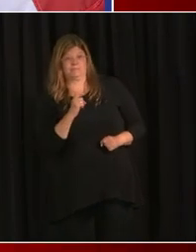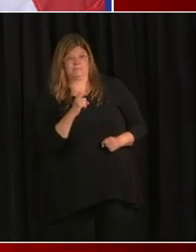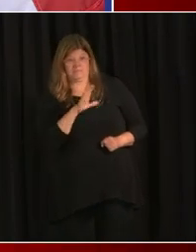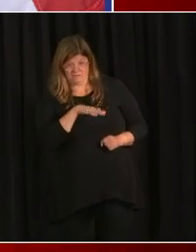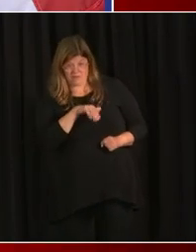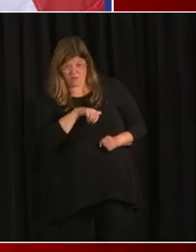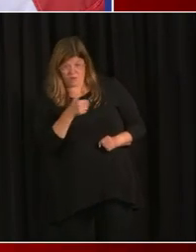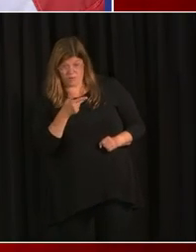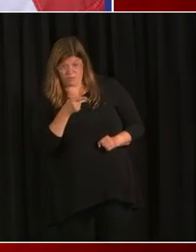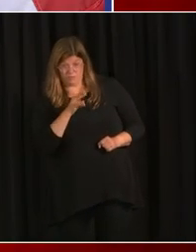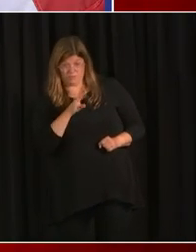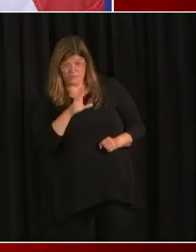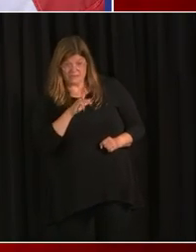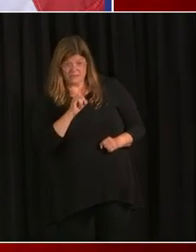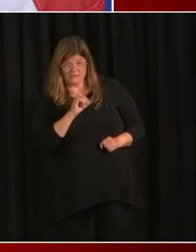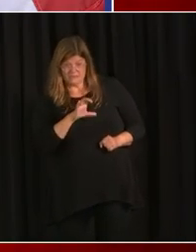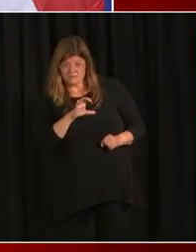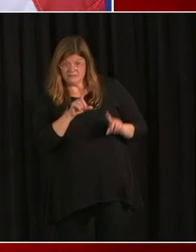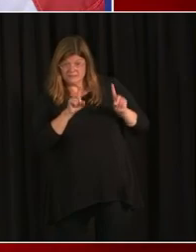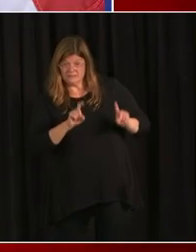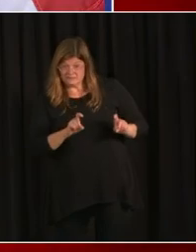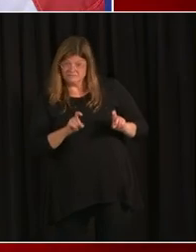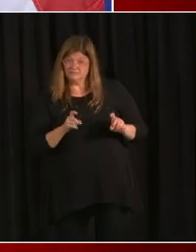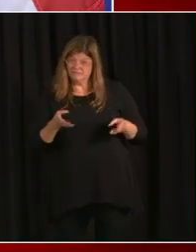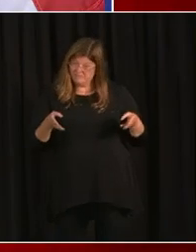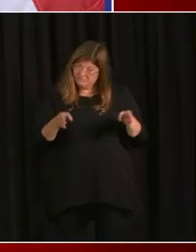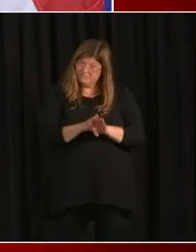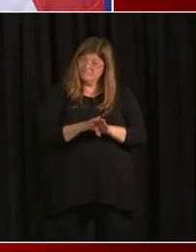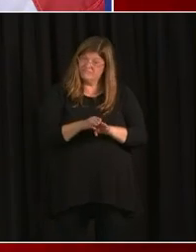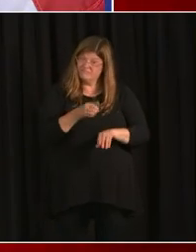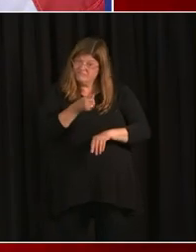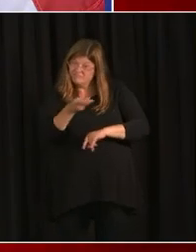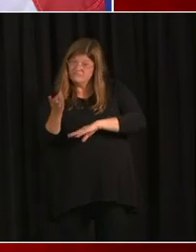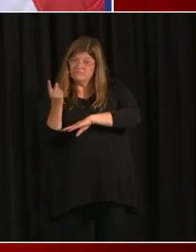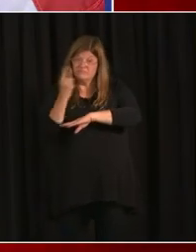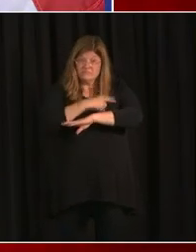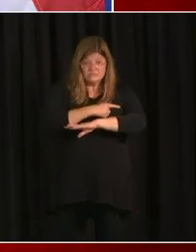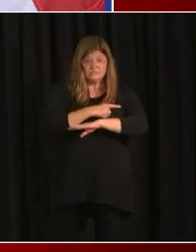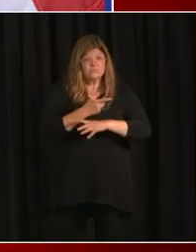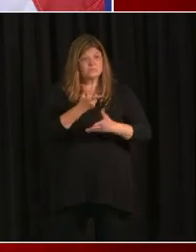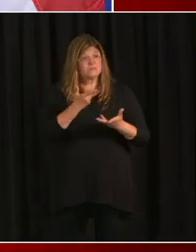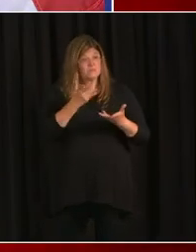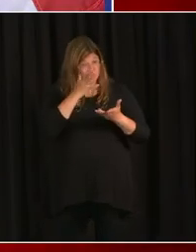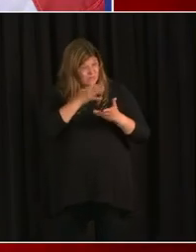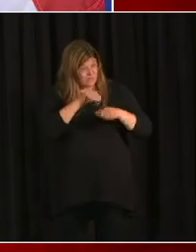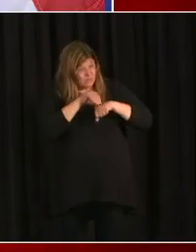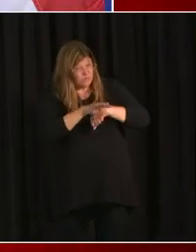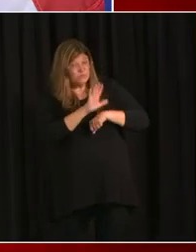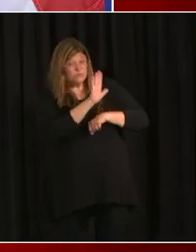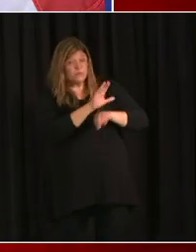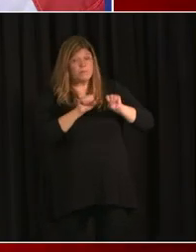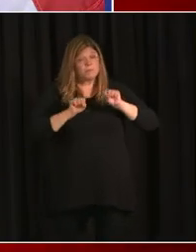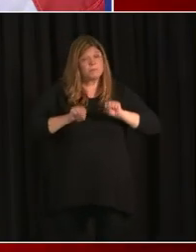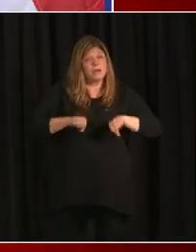possibly for several days more going to affect your ability to trace the spread of the virus in the city?